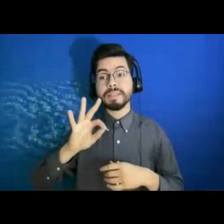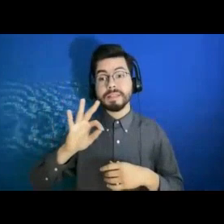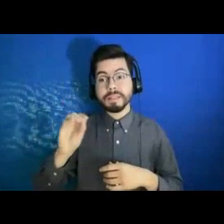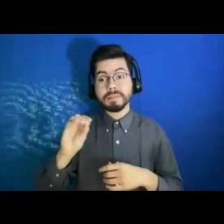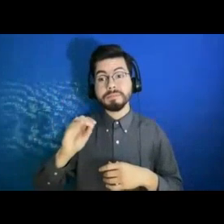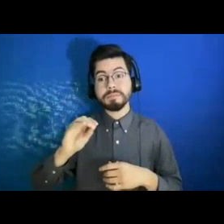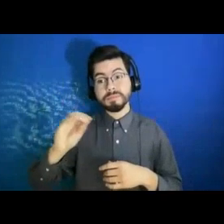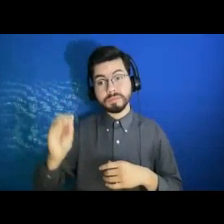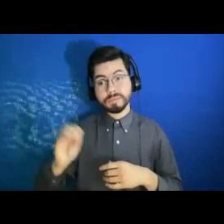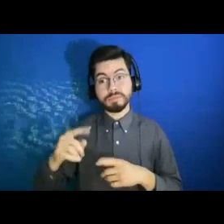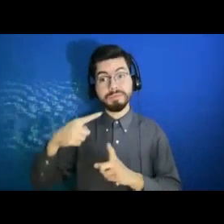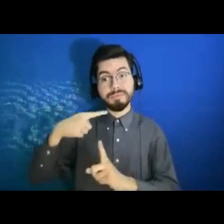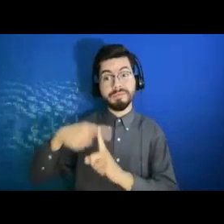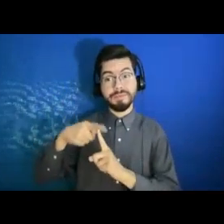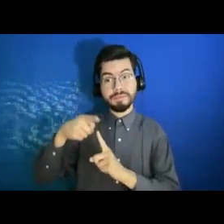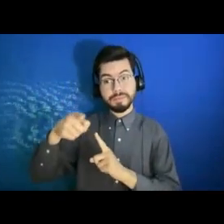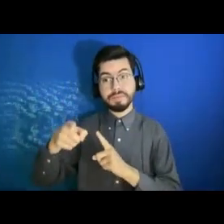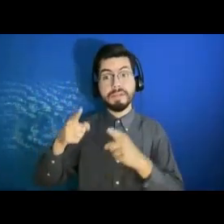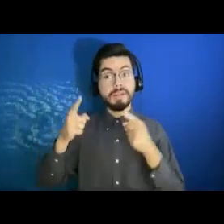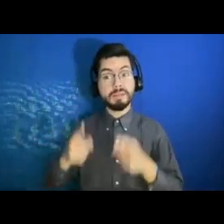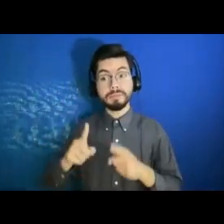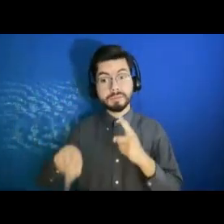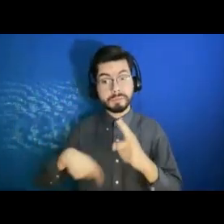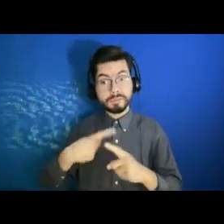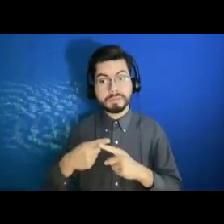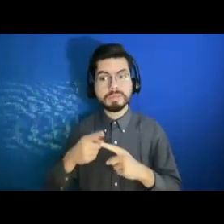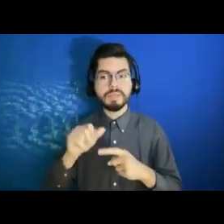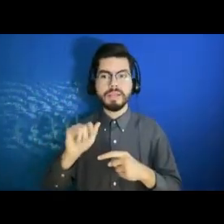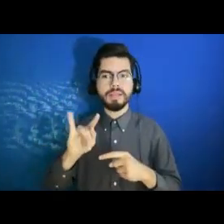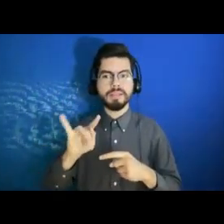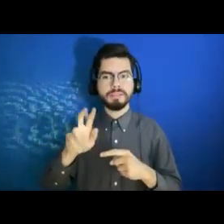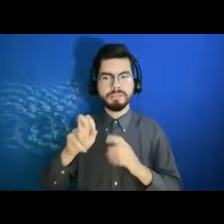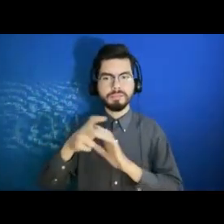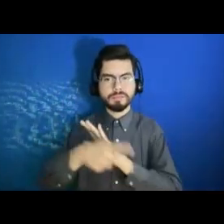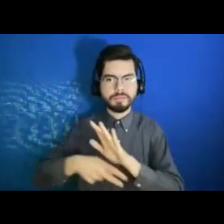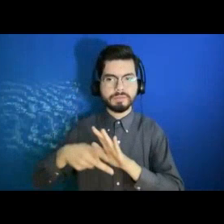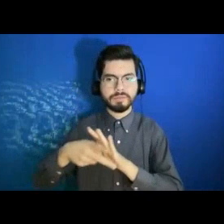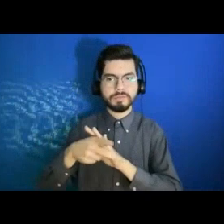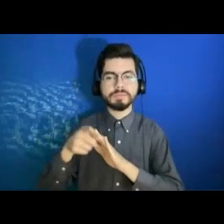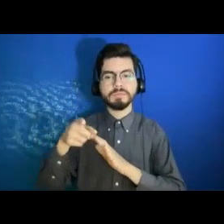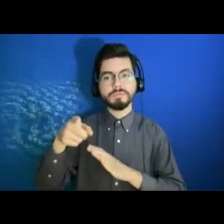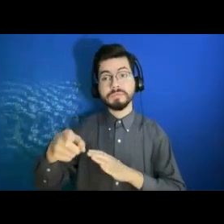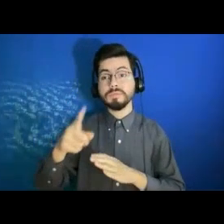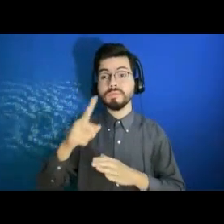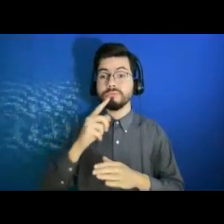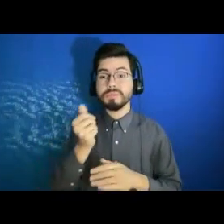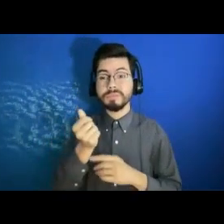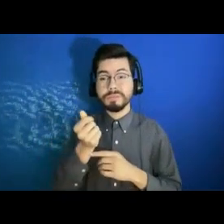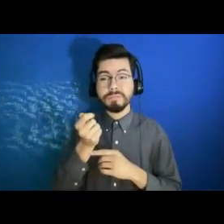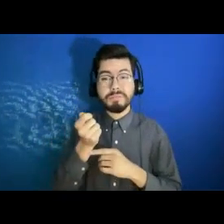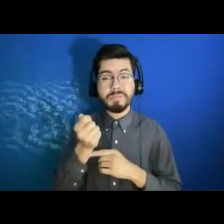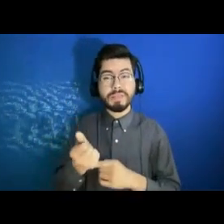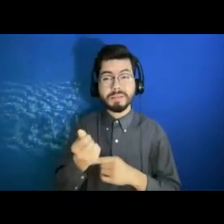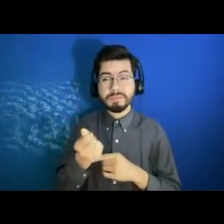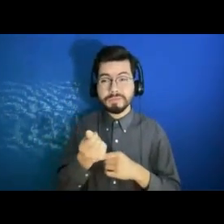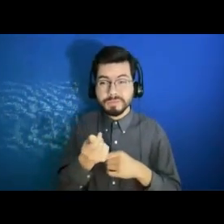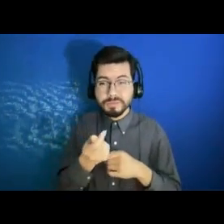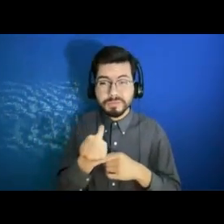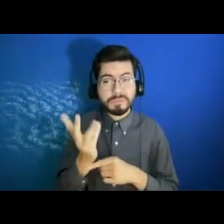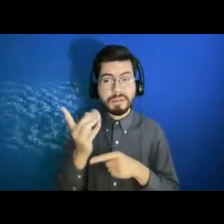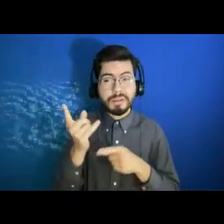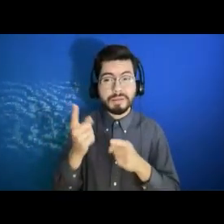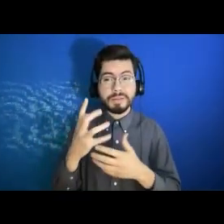occur during these active phases. Very few eruptions of Steamboat occur outside of an active phase.